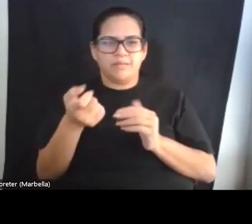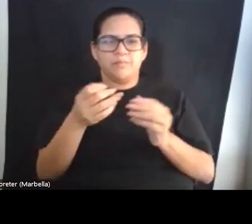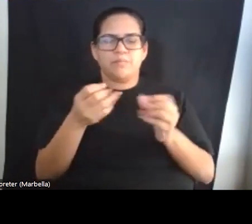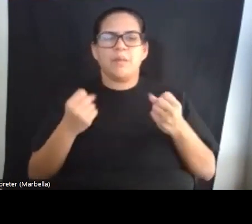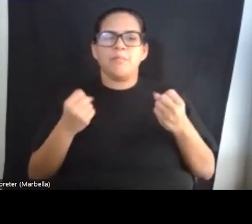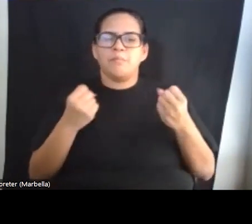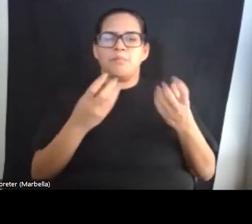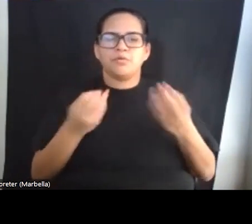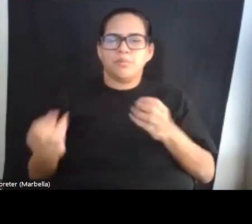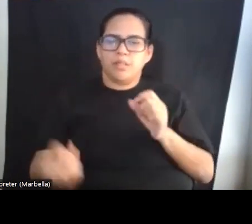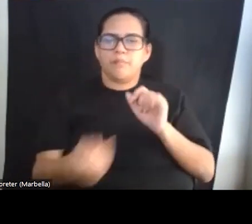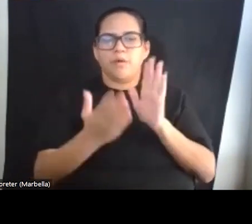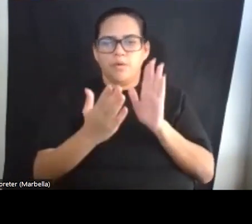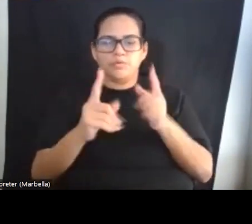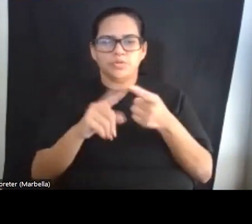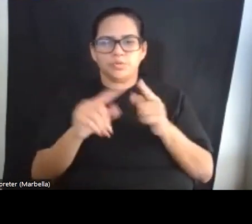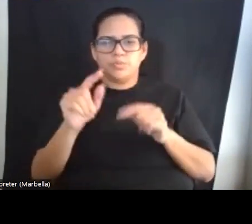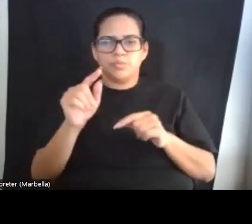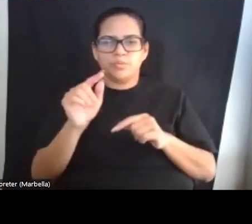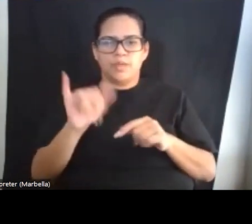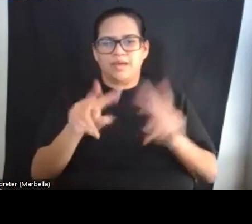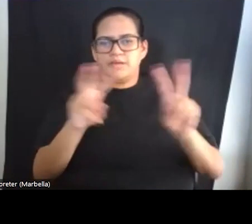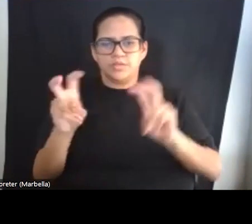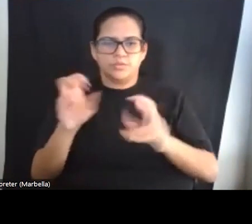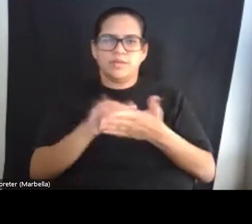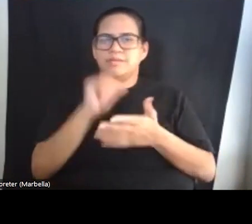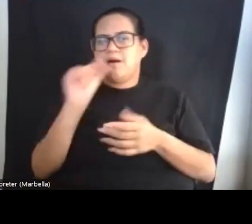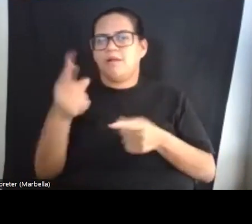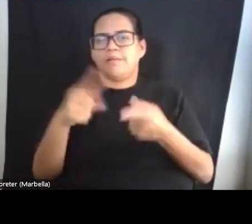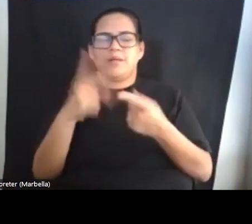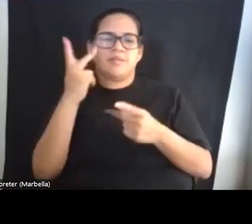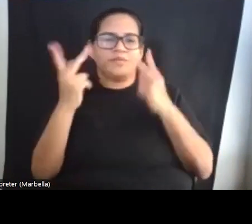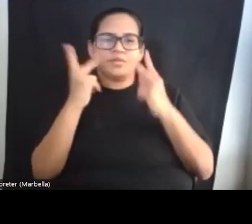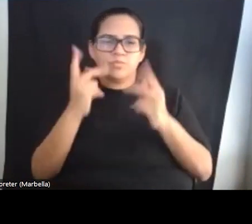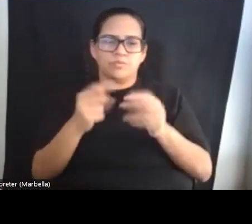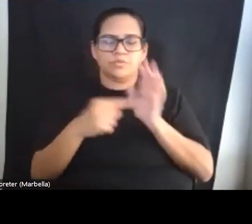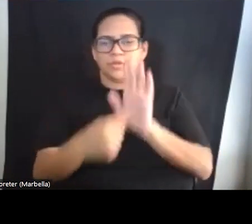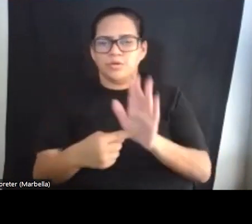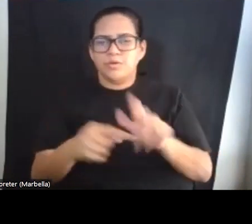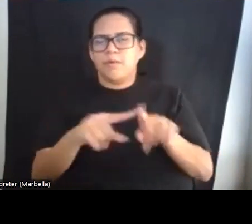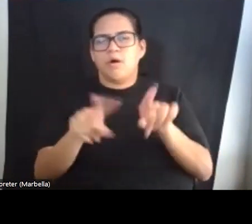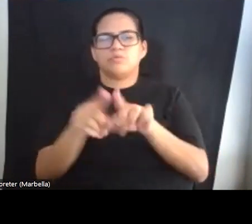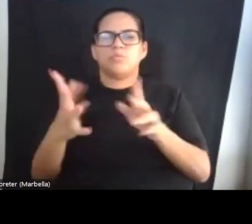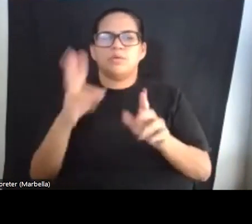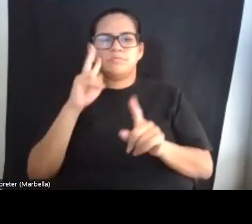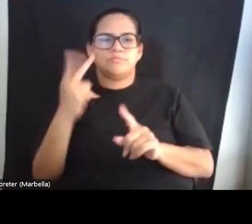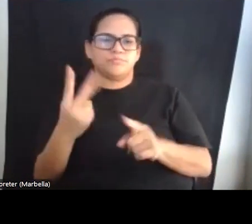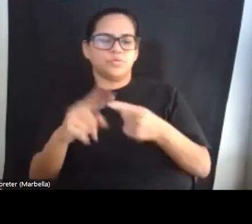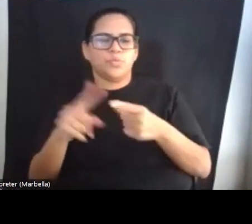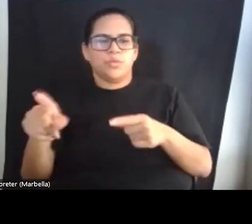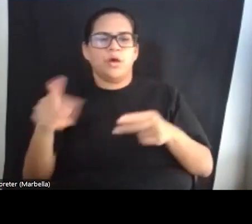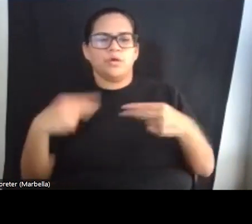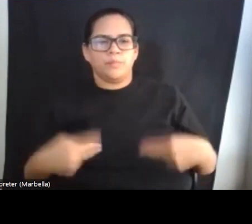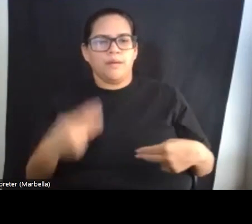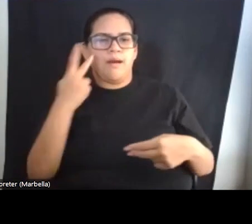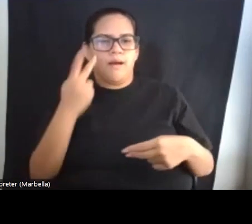multiple approach to the issue, that is not only about the visual disclosure, but also what is imperceptible to the human eye,